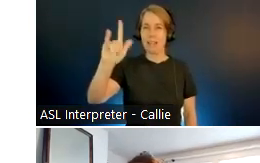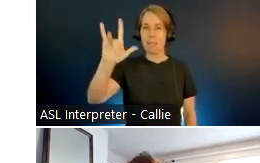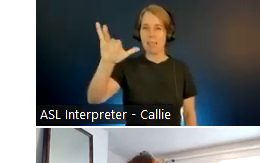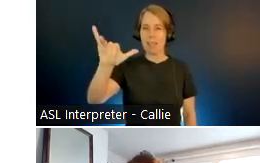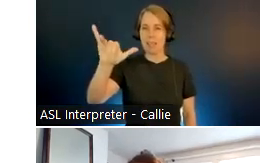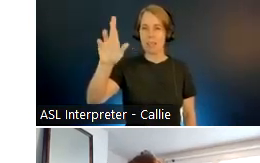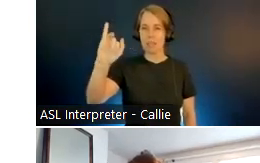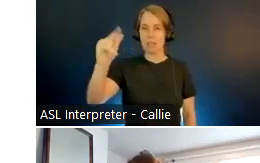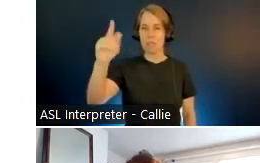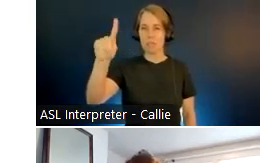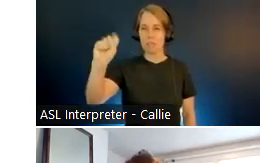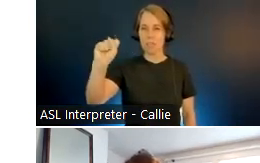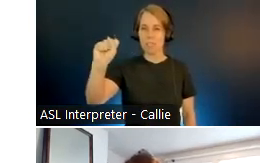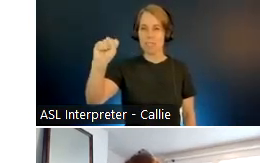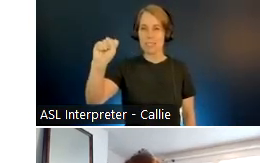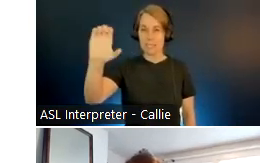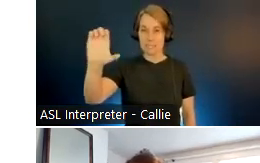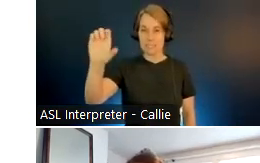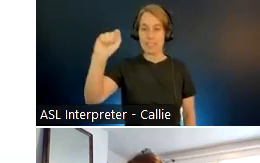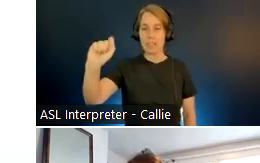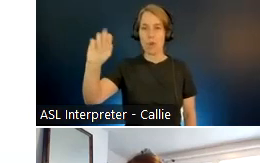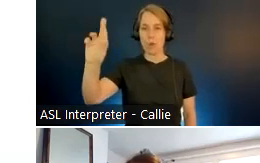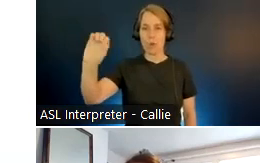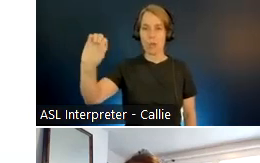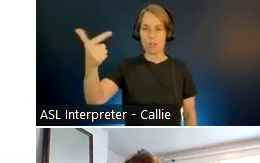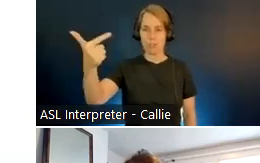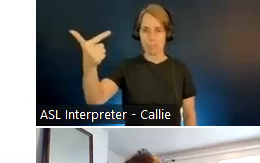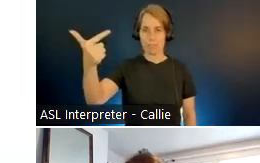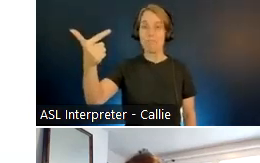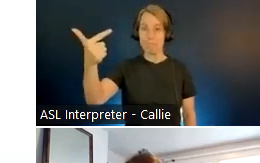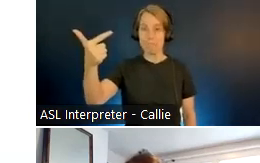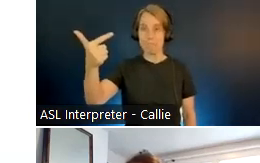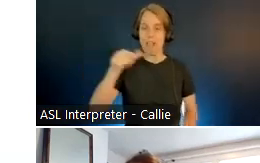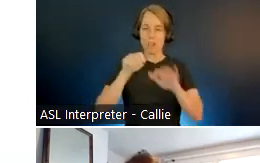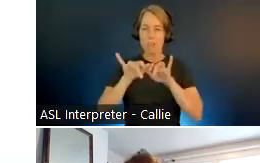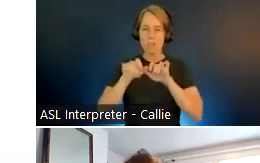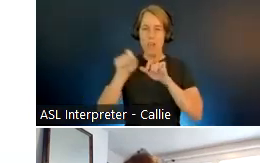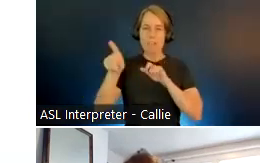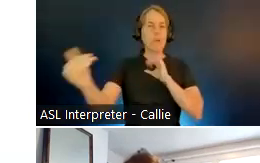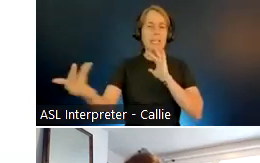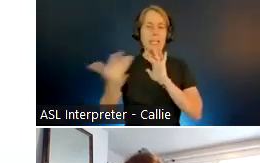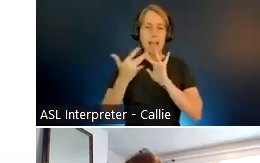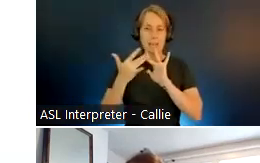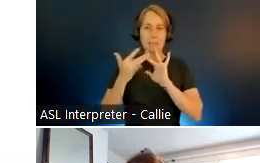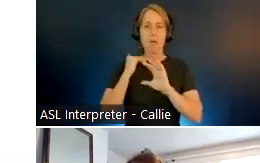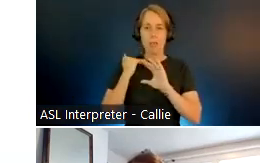disabilityrightssc.org, and I'll put that in the chat. And so you can just reach out to me and I will be glad to send those to